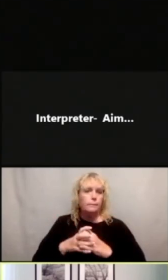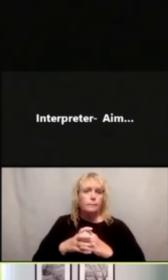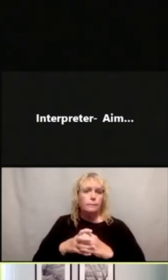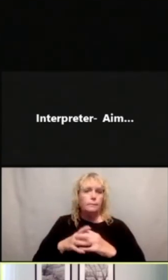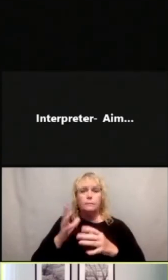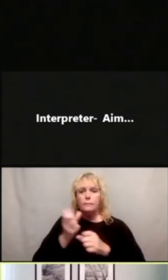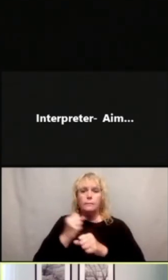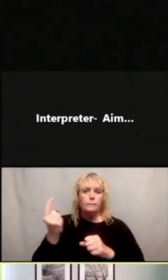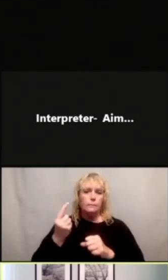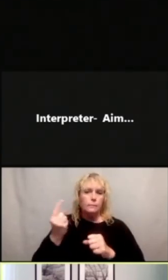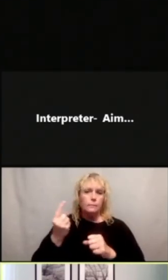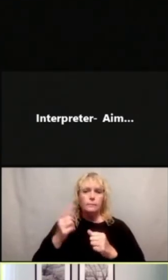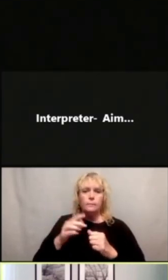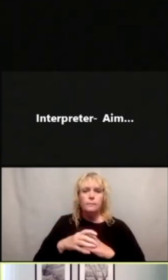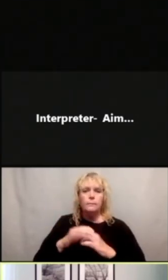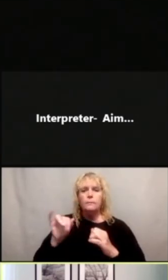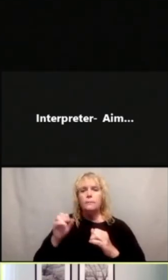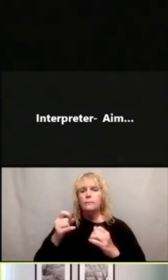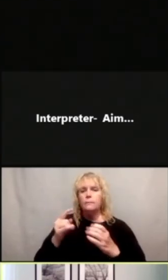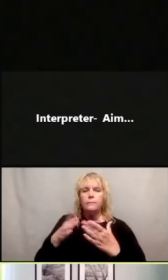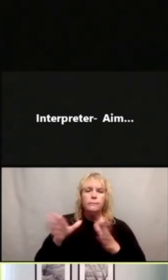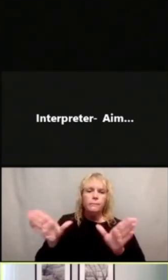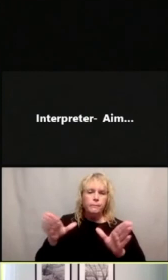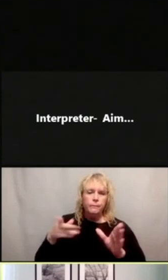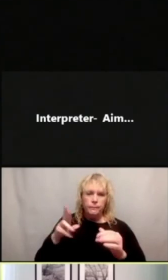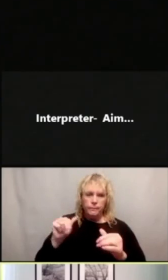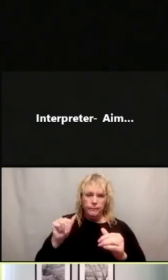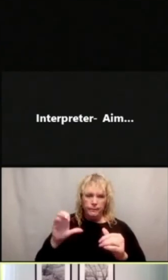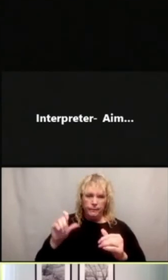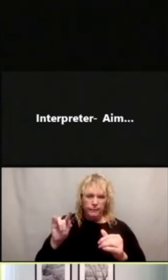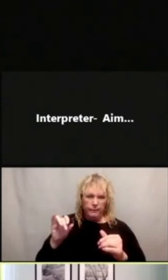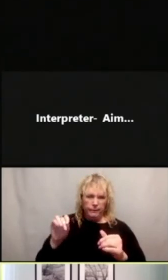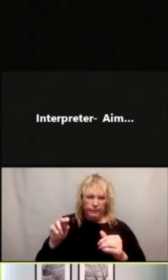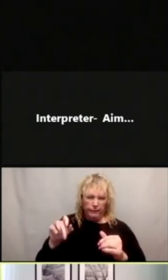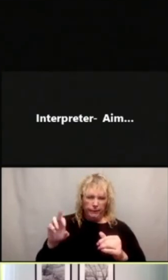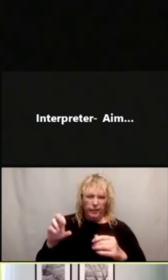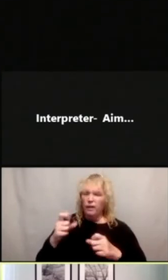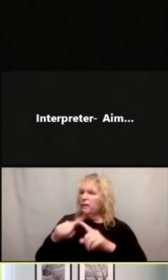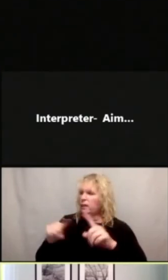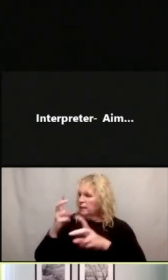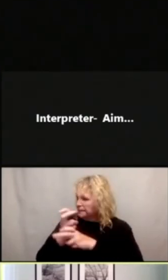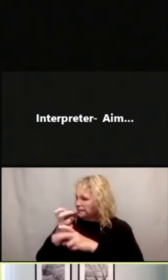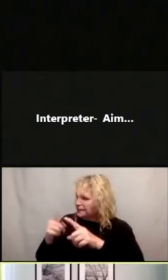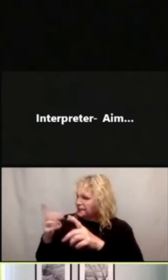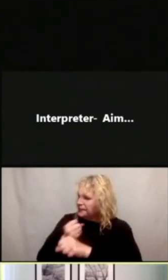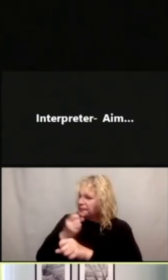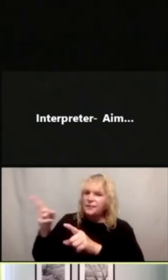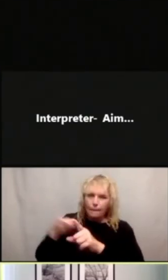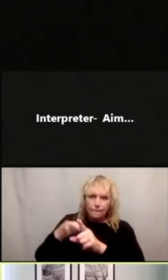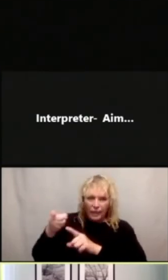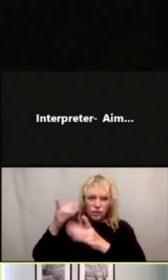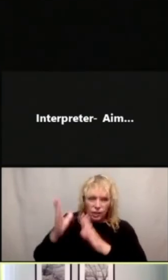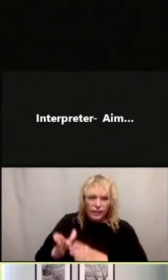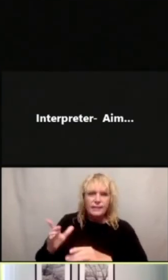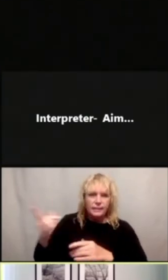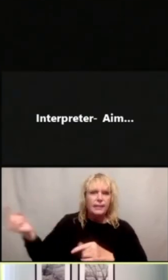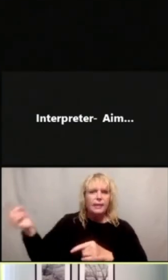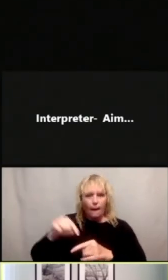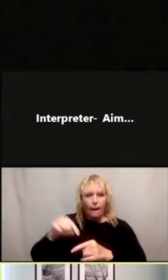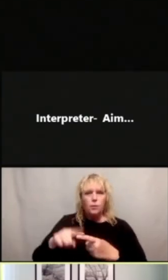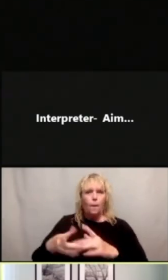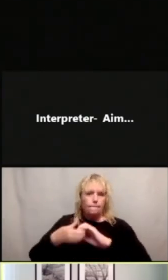get somebody who's just a general practitioner, but very rarely do they ever get any specialists, physical therapists, nutritionists that come out and partner with